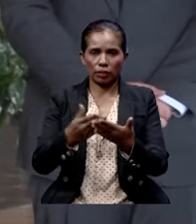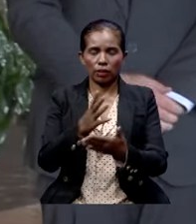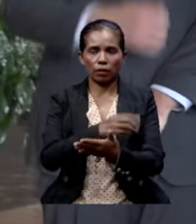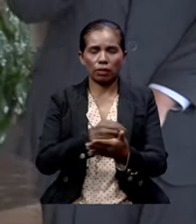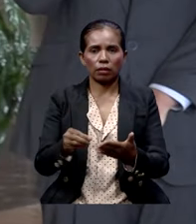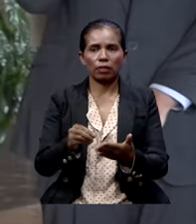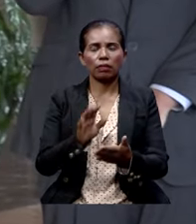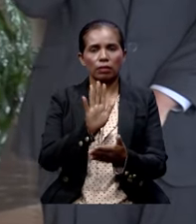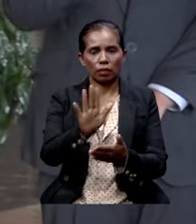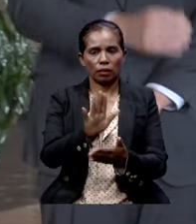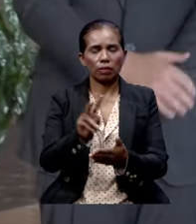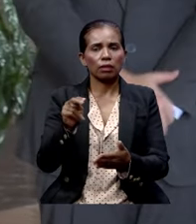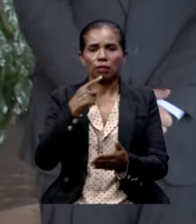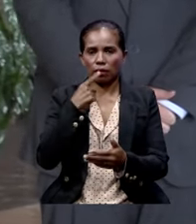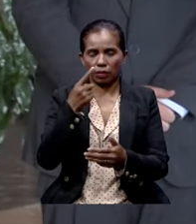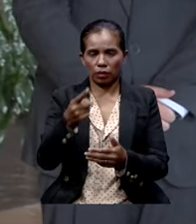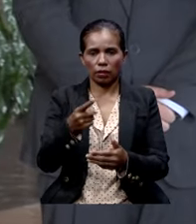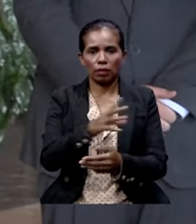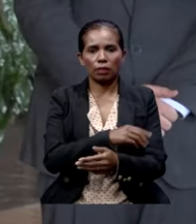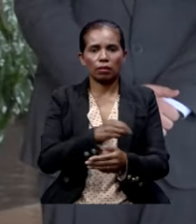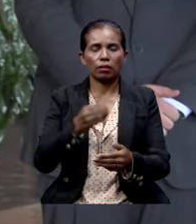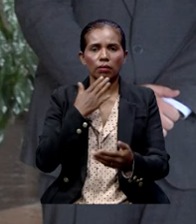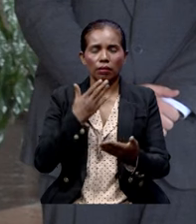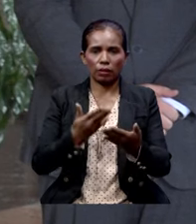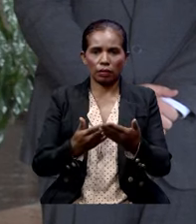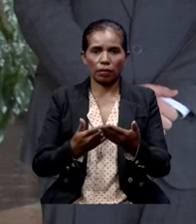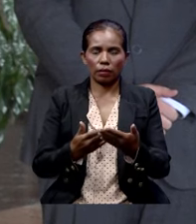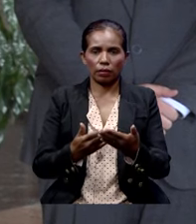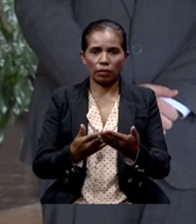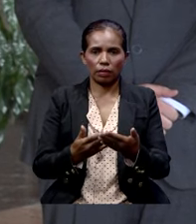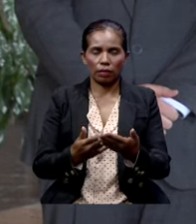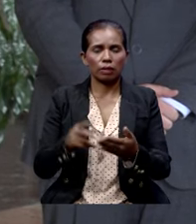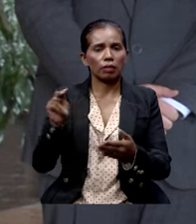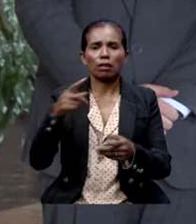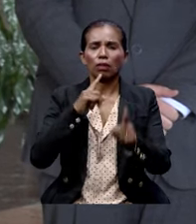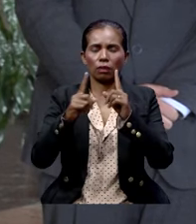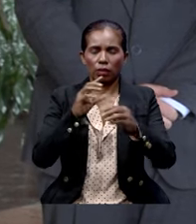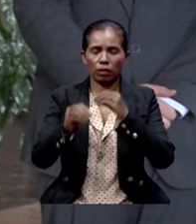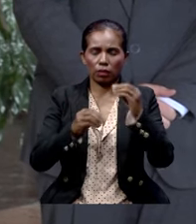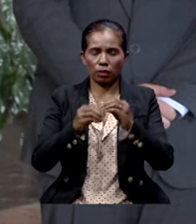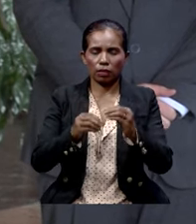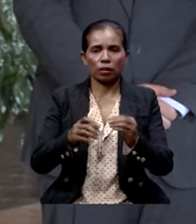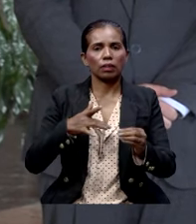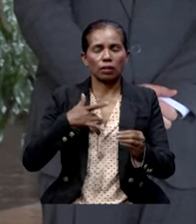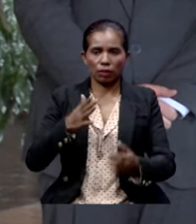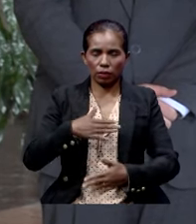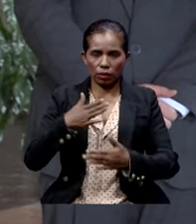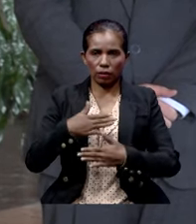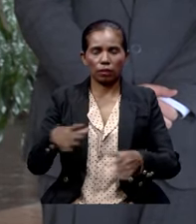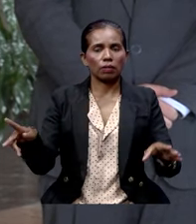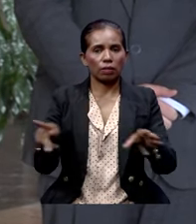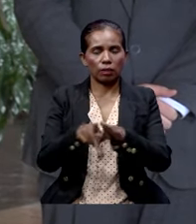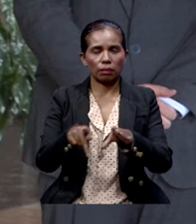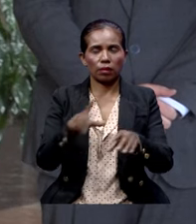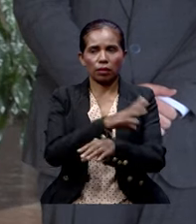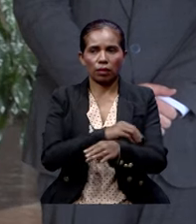Europe, so he's told us about his priorities over the next few weeks. And he's asked us to help him with certain aspects